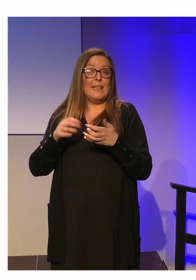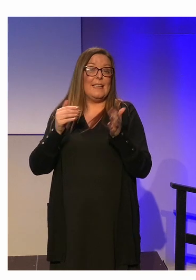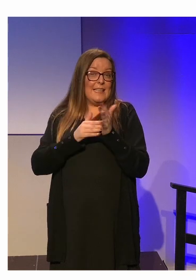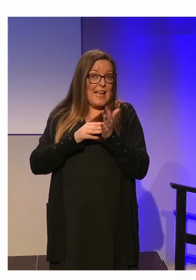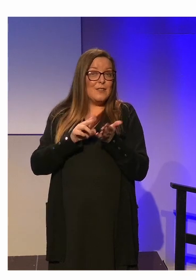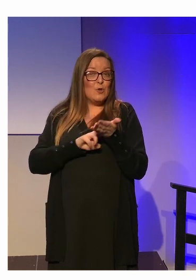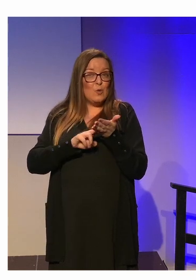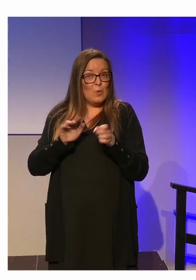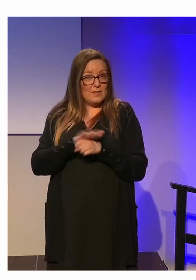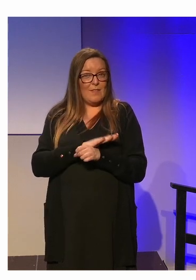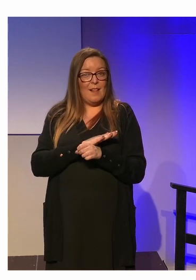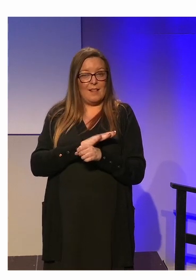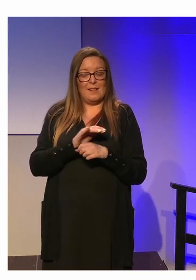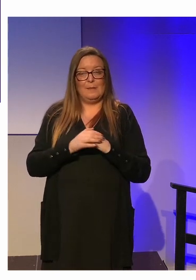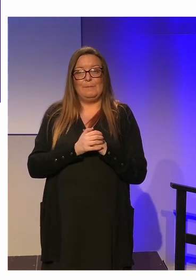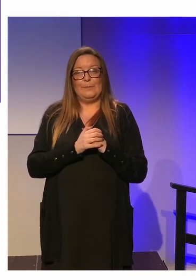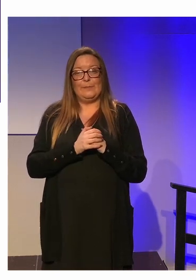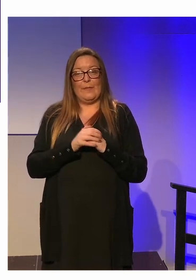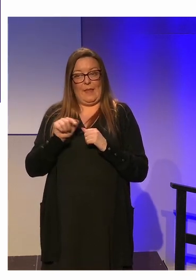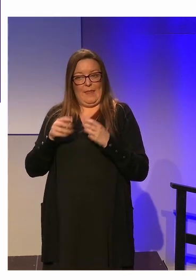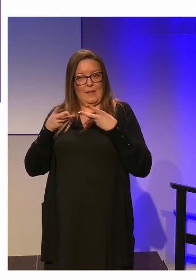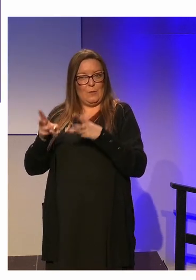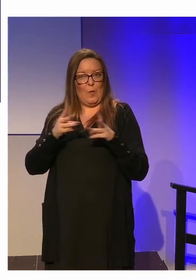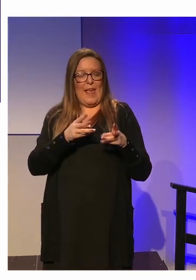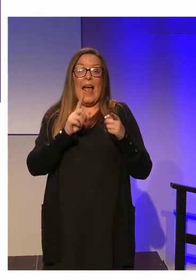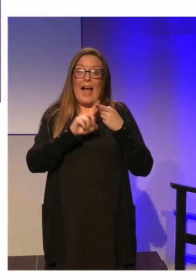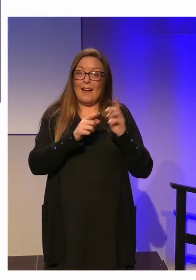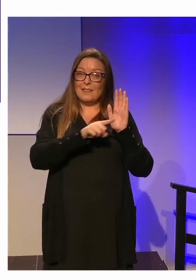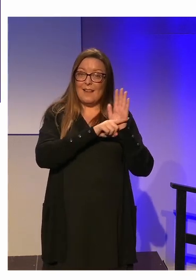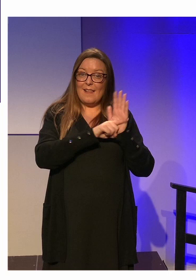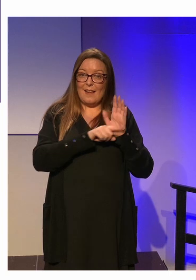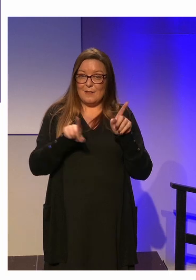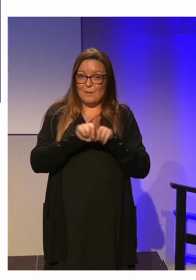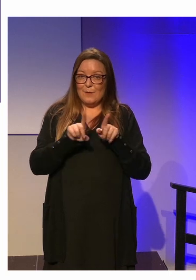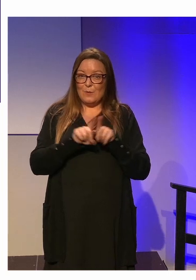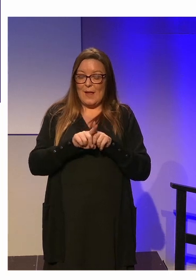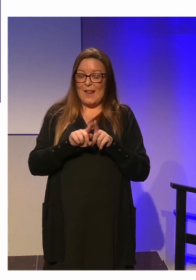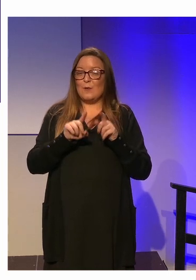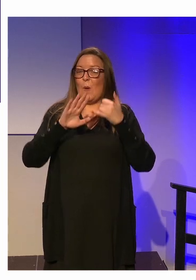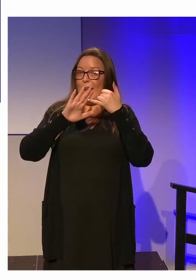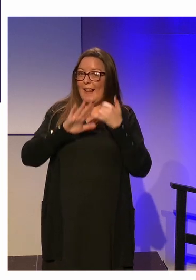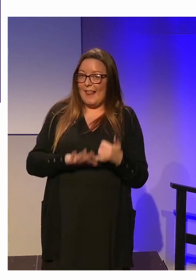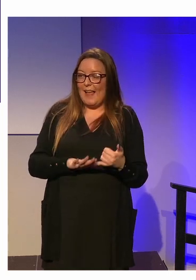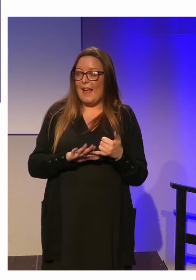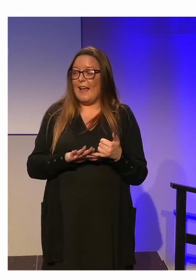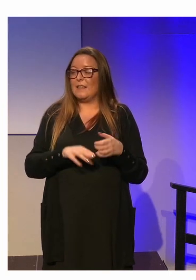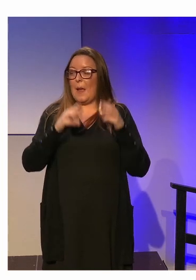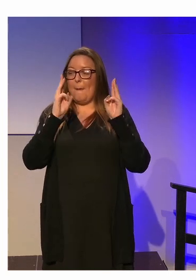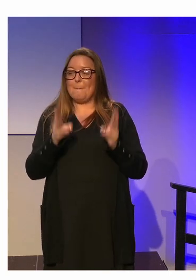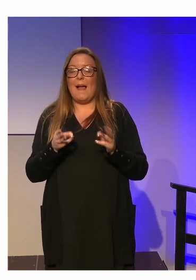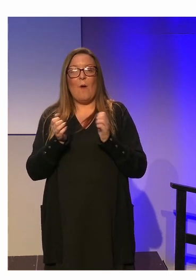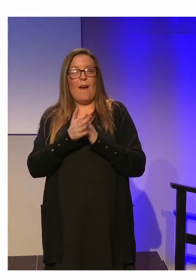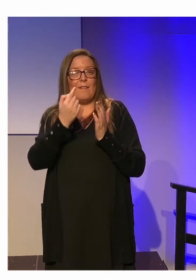this way. But I did give all the caveats, right, about all the negative stuff too. So finally, the power of